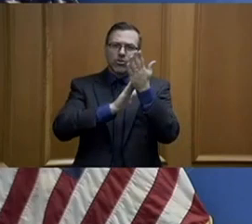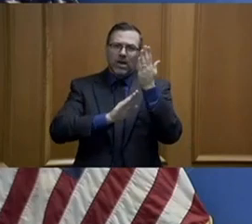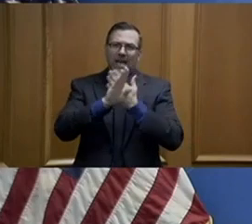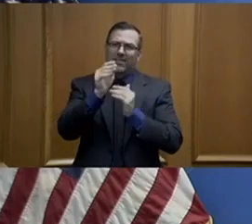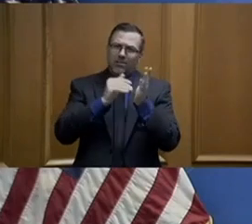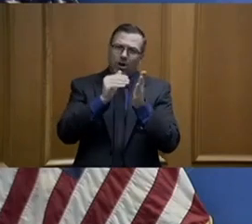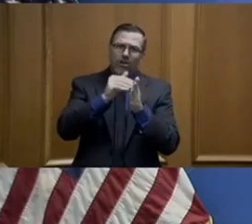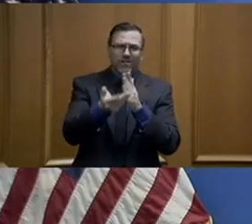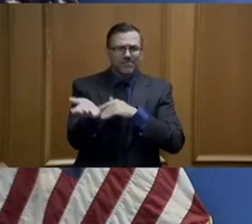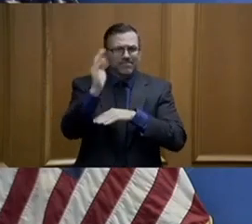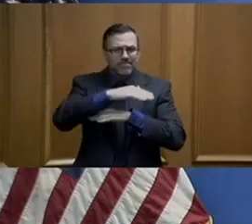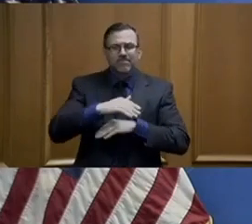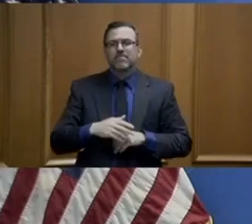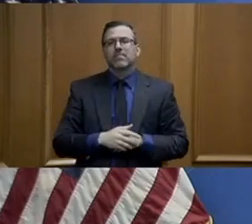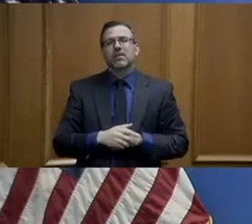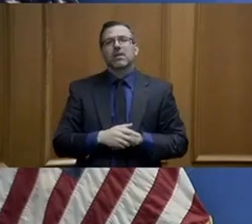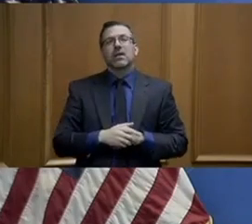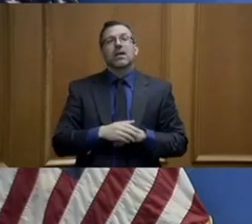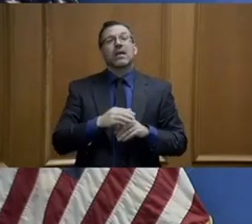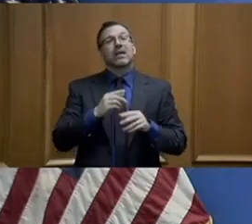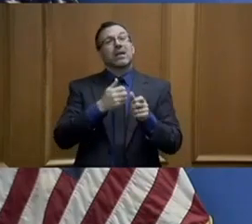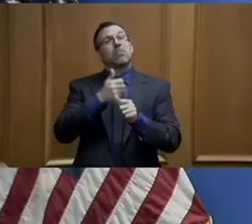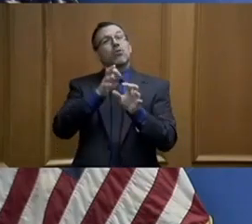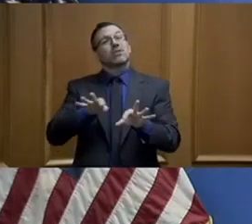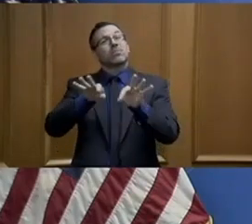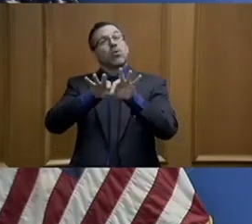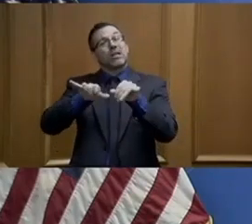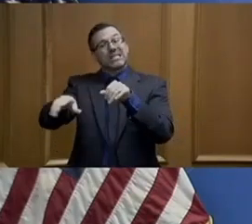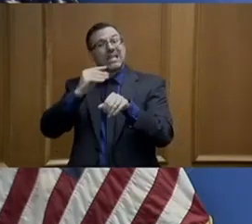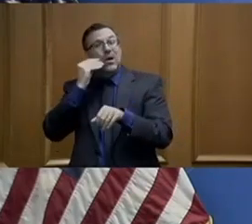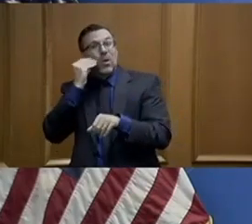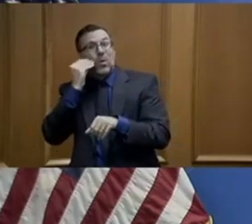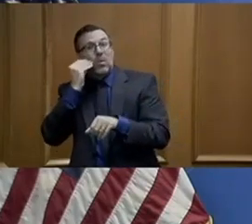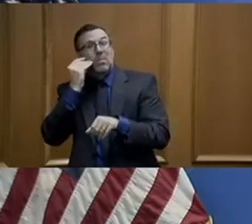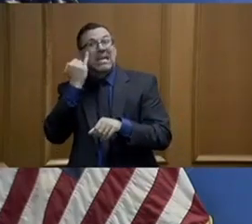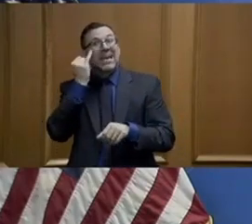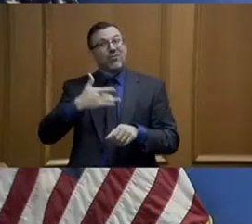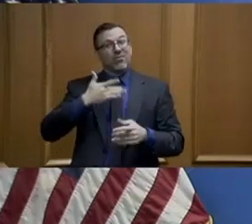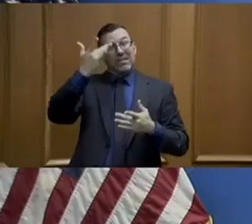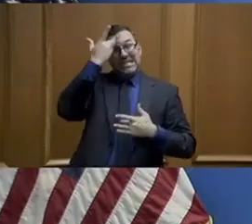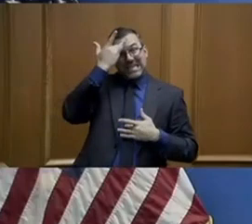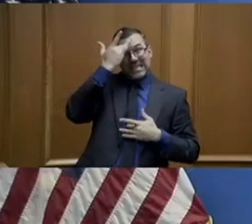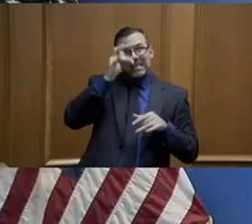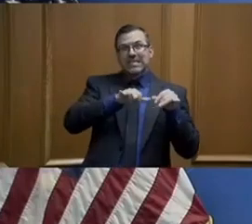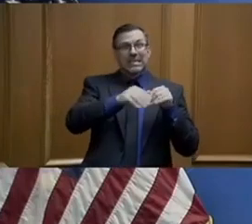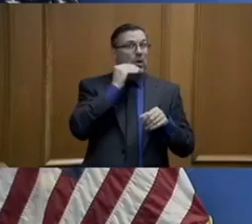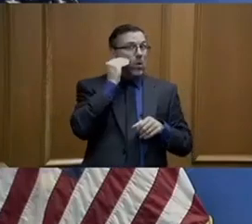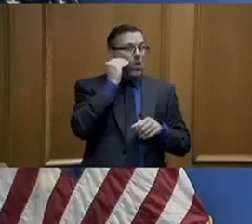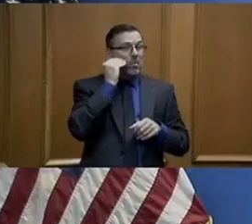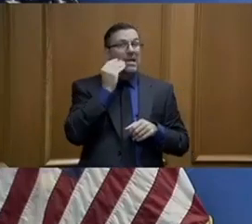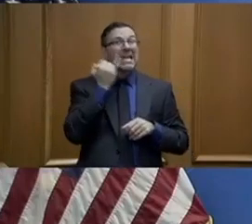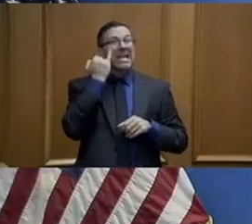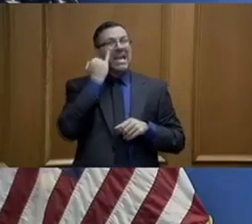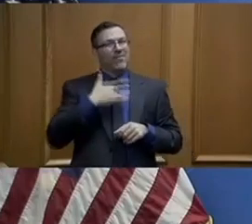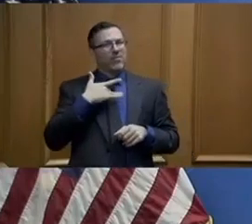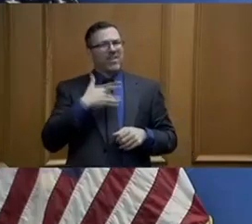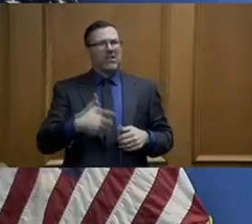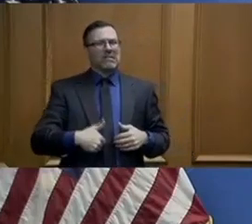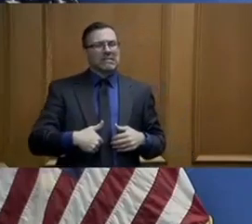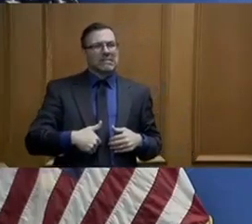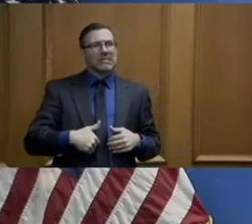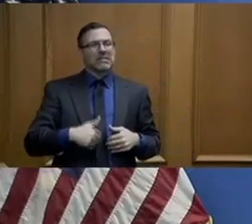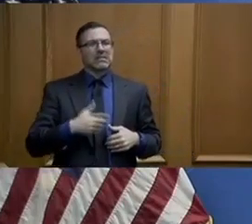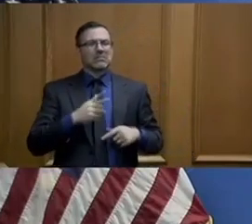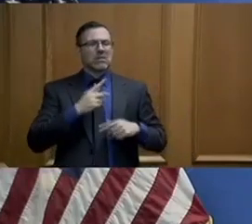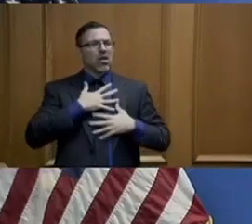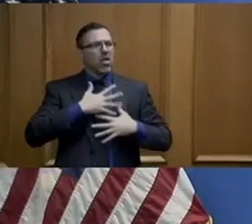day. Most importantly, stay home if you're sick or symptomatic, and get tested if you believe you have COVID